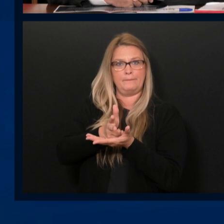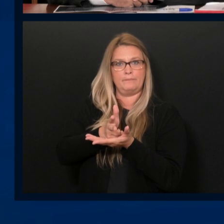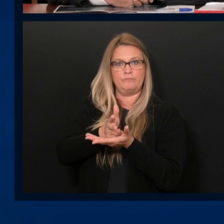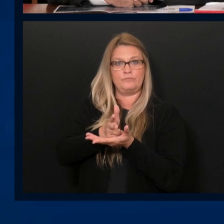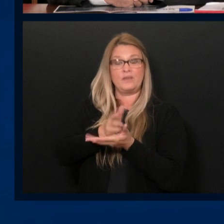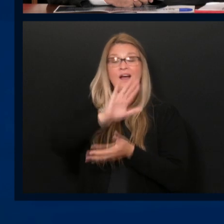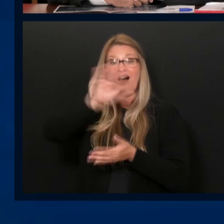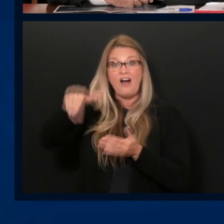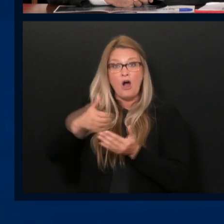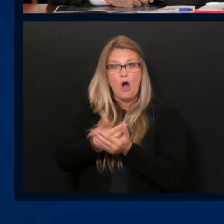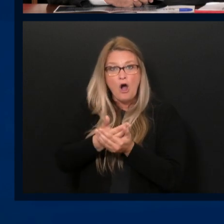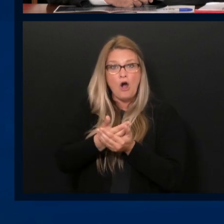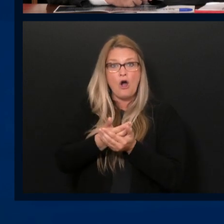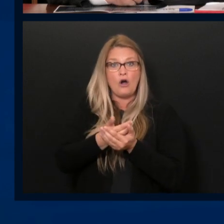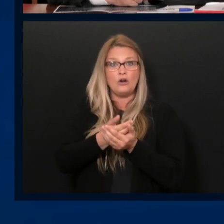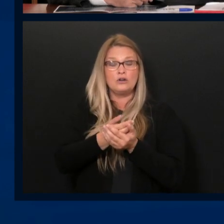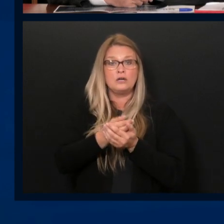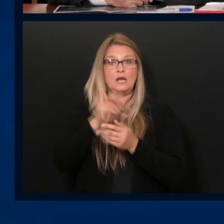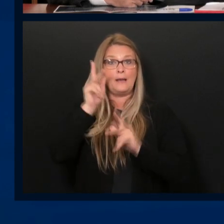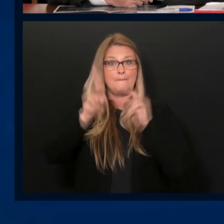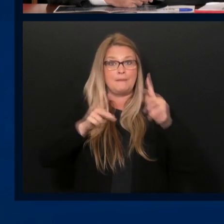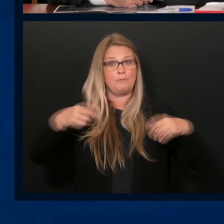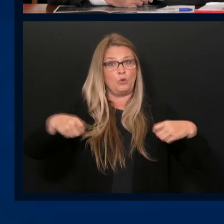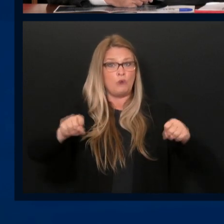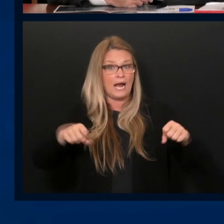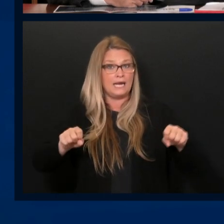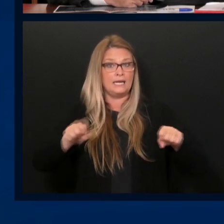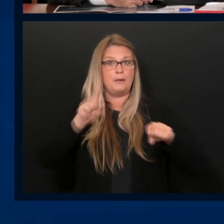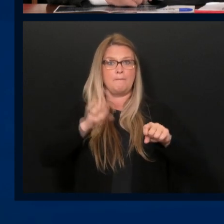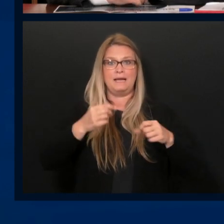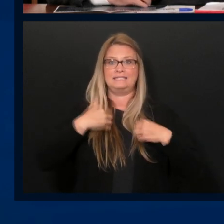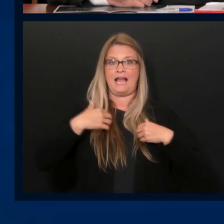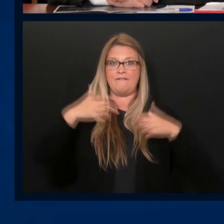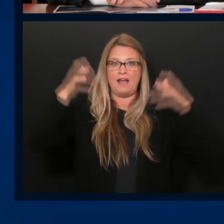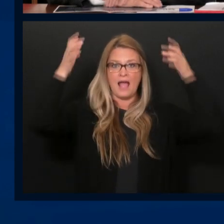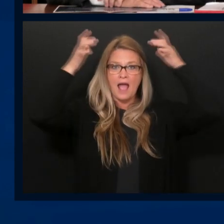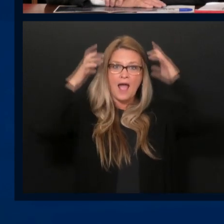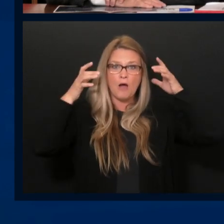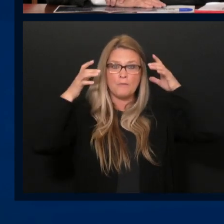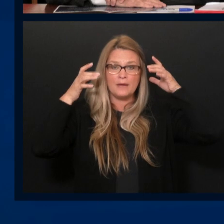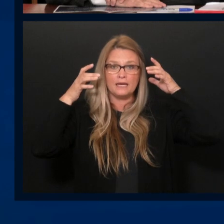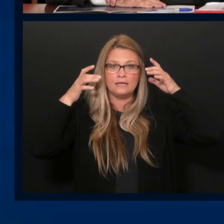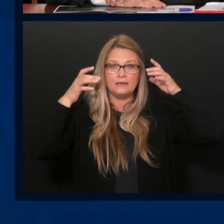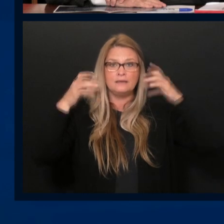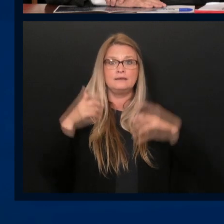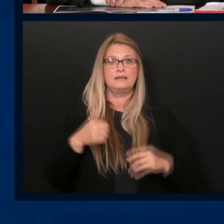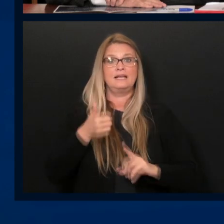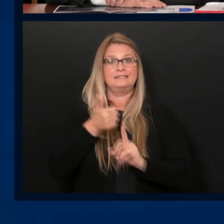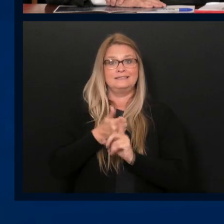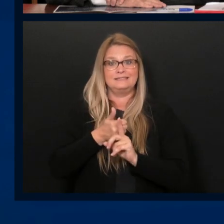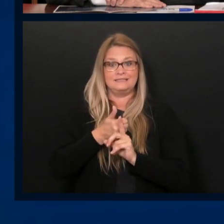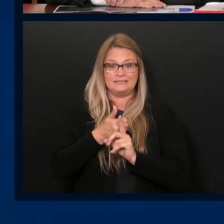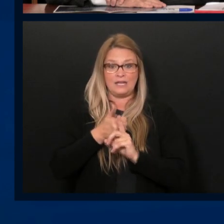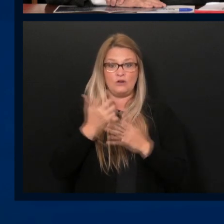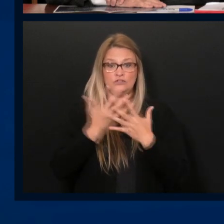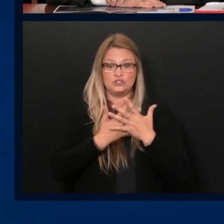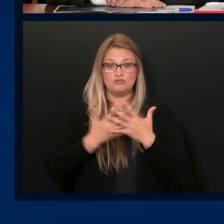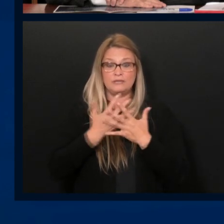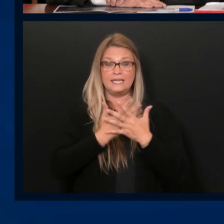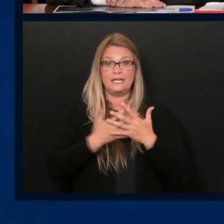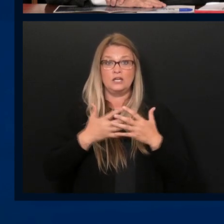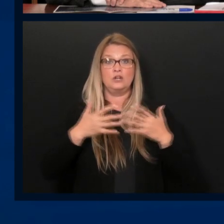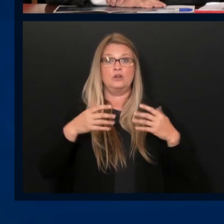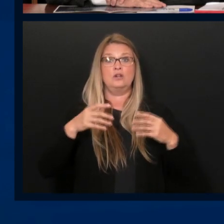riders by law must wear a helmet while riding. Self-screening. Riders are encouraged